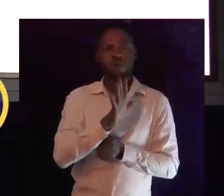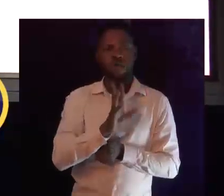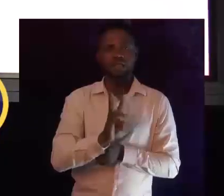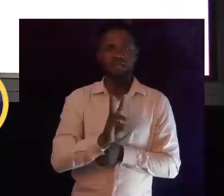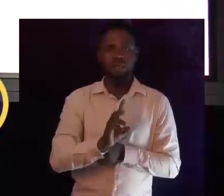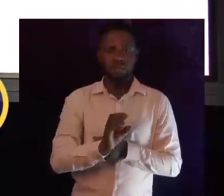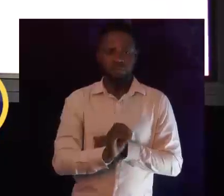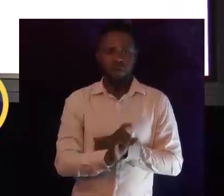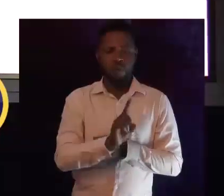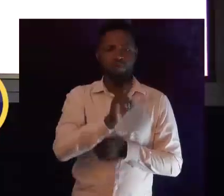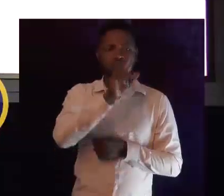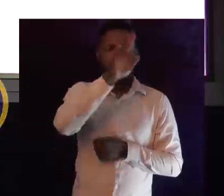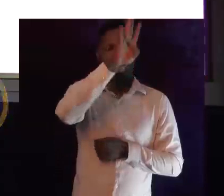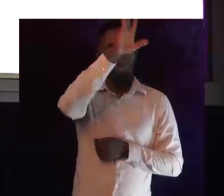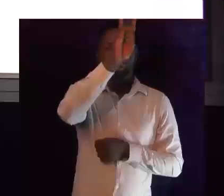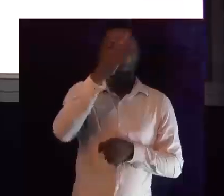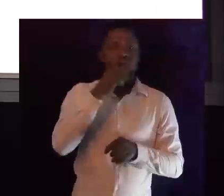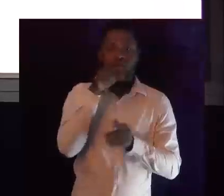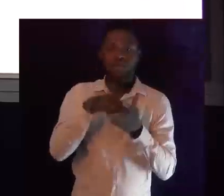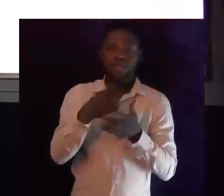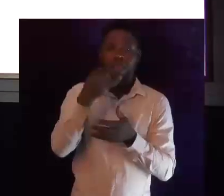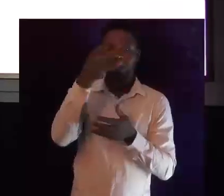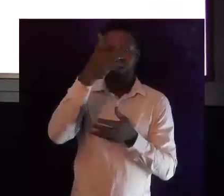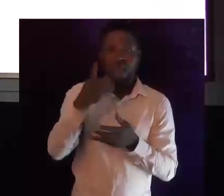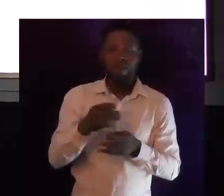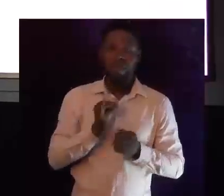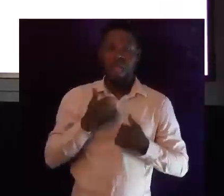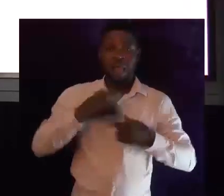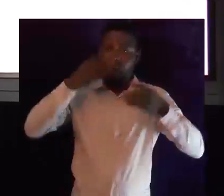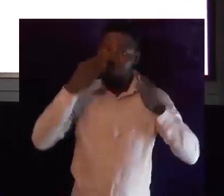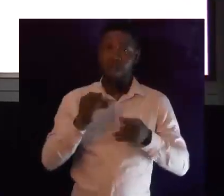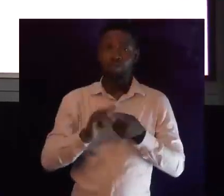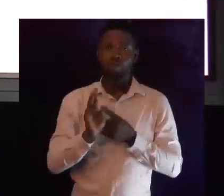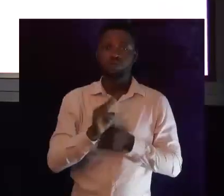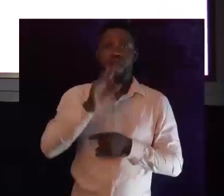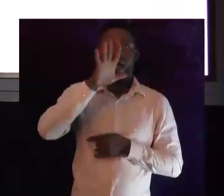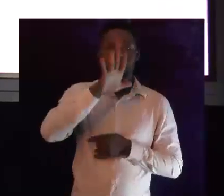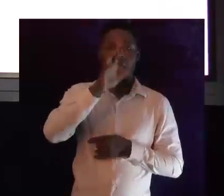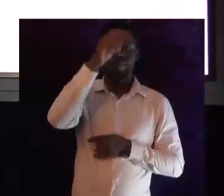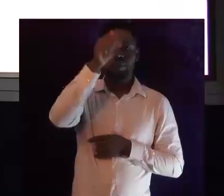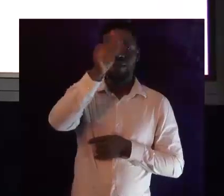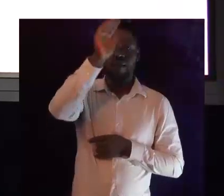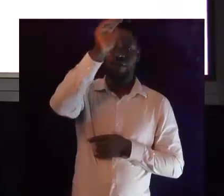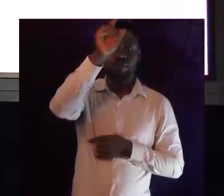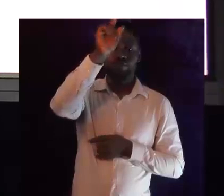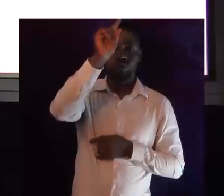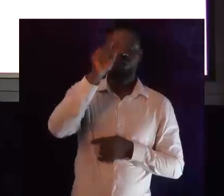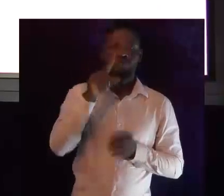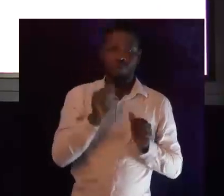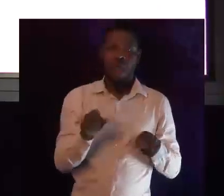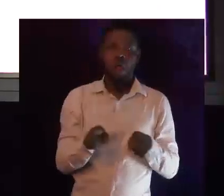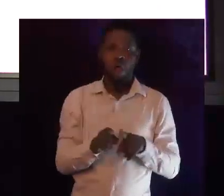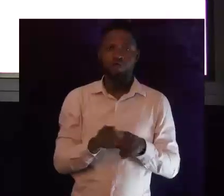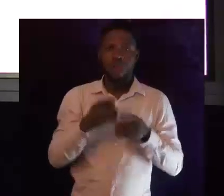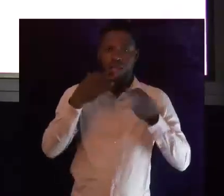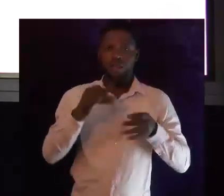It makes it easy to identify your data. For this diagram, I have decided to use 5, 10, 15, 20. You